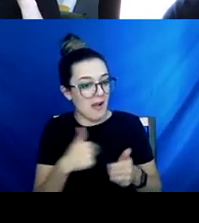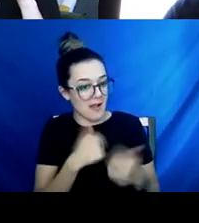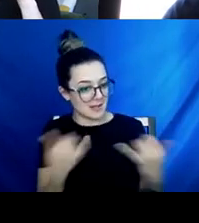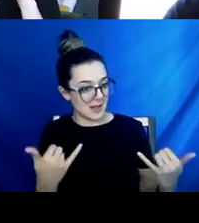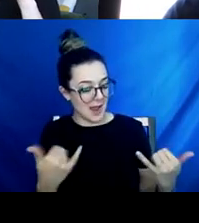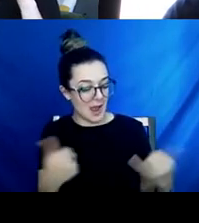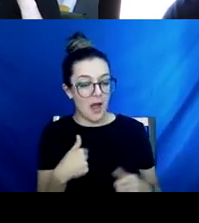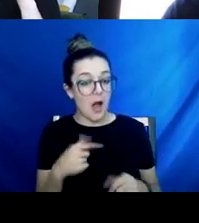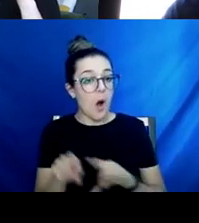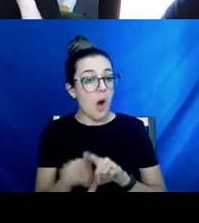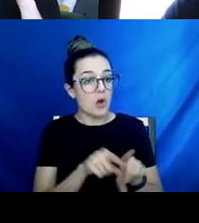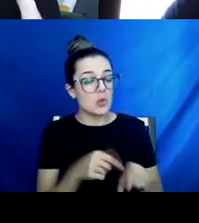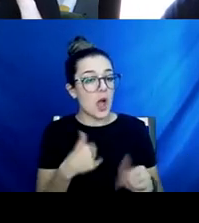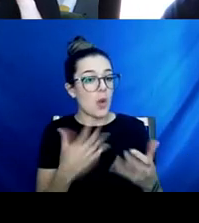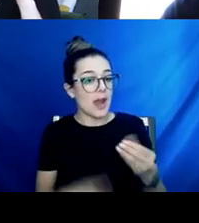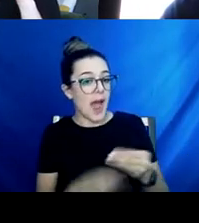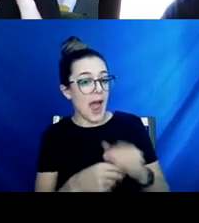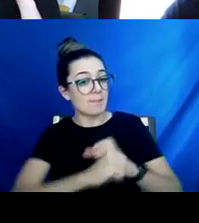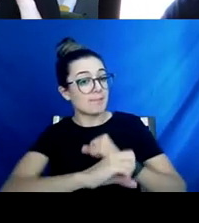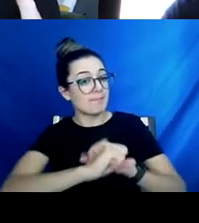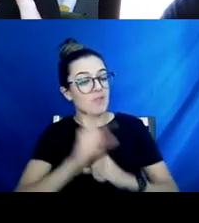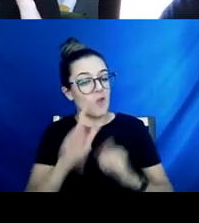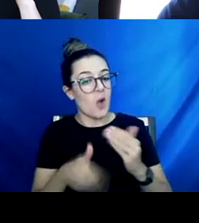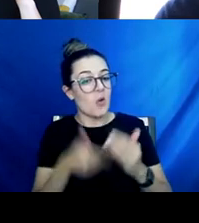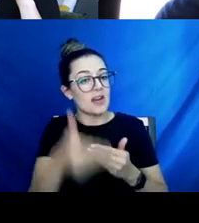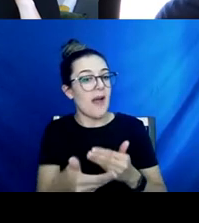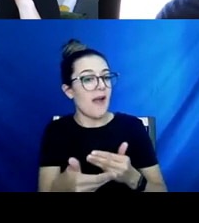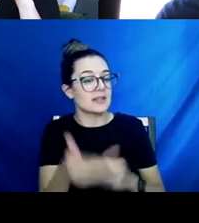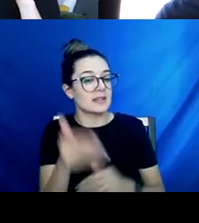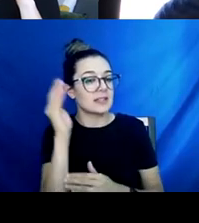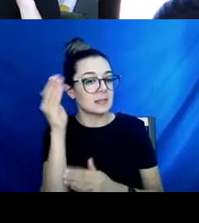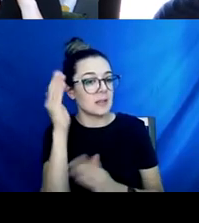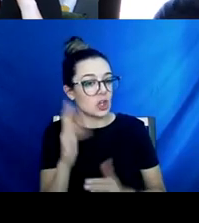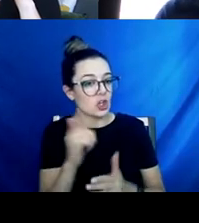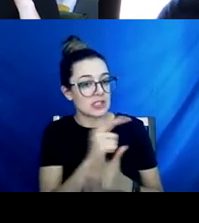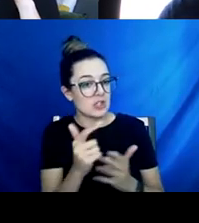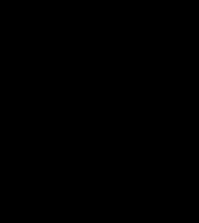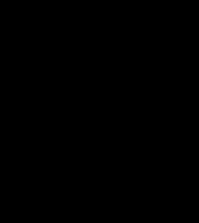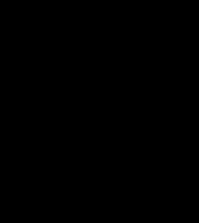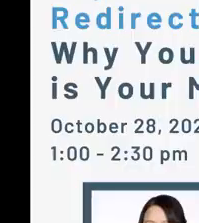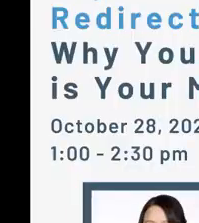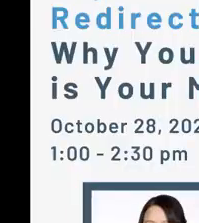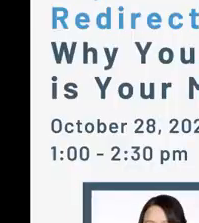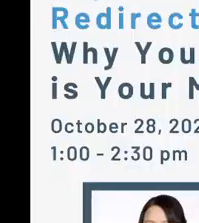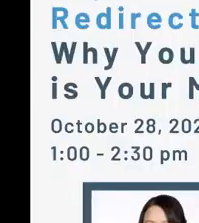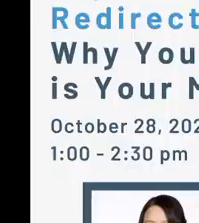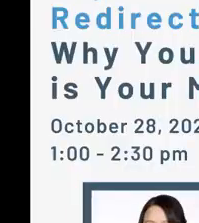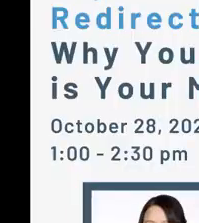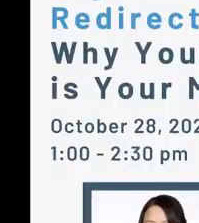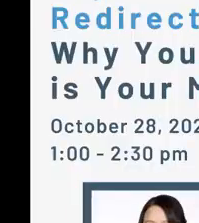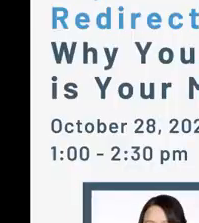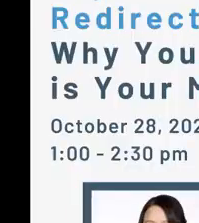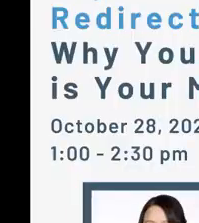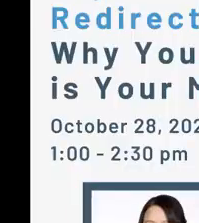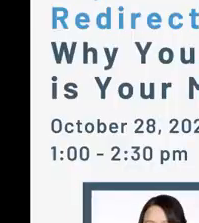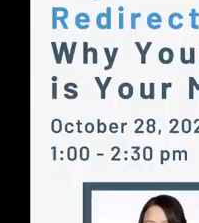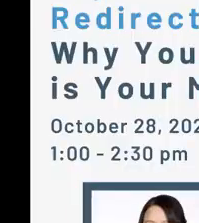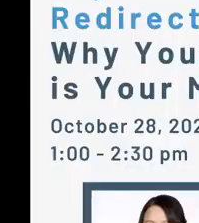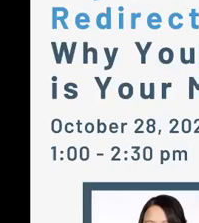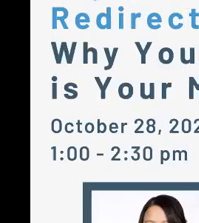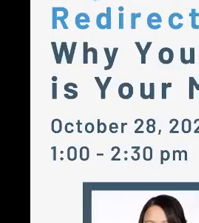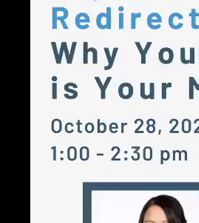this in teaching modern world history, and you know, I do spend a lot of time at the end of the course on the present, right? And students